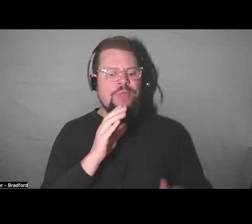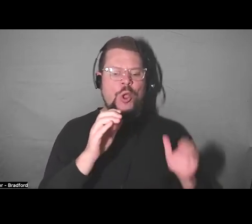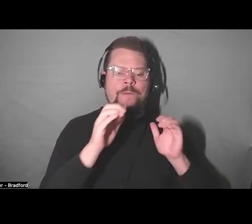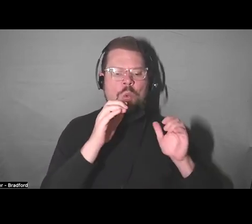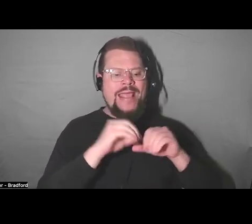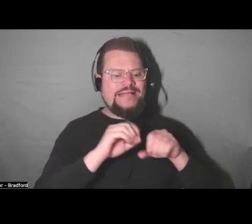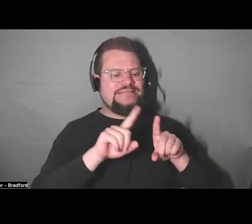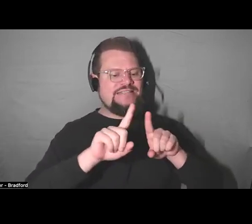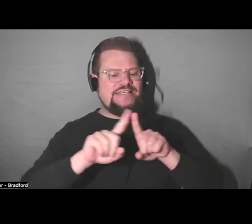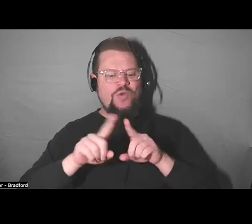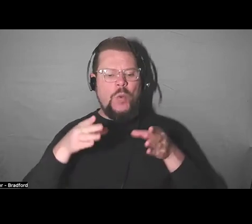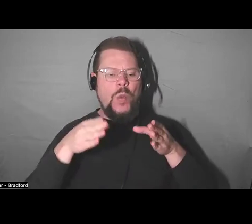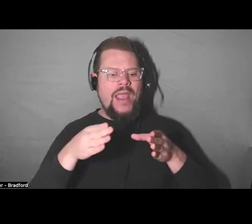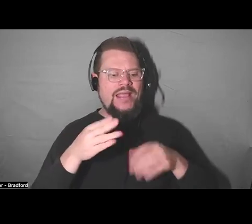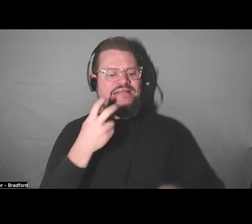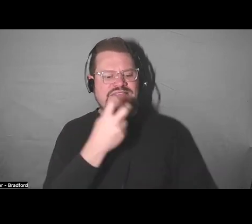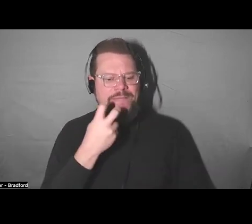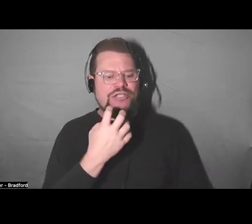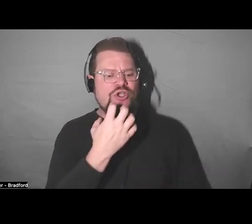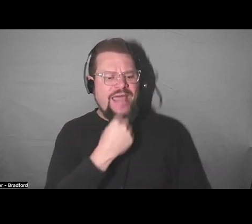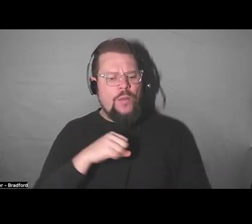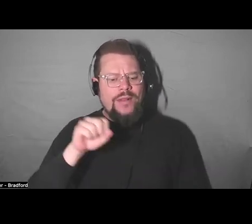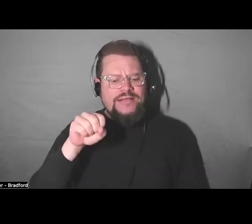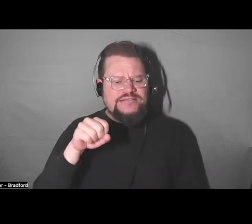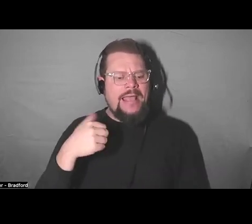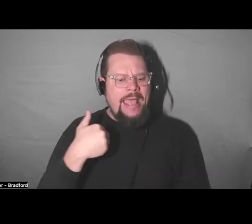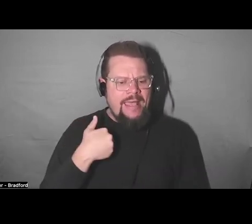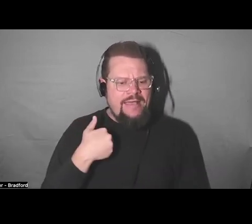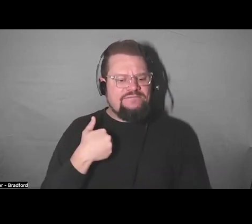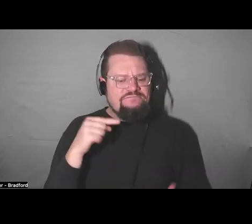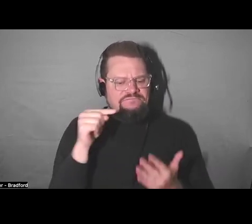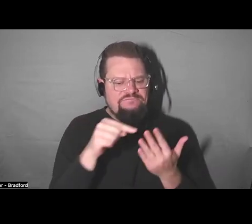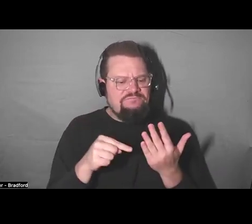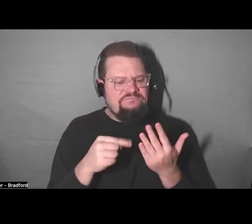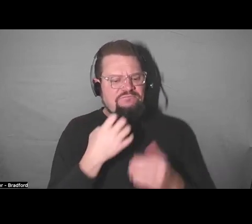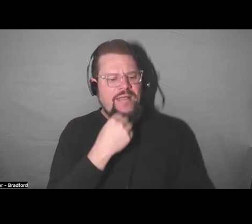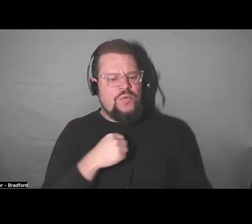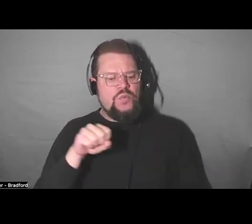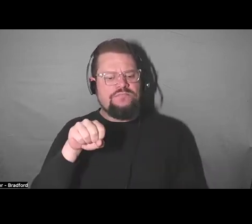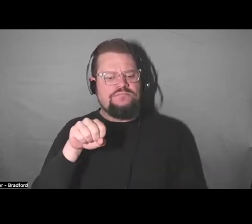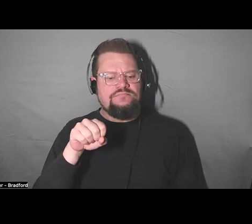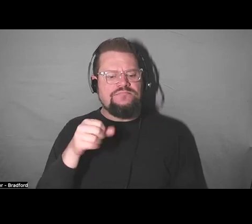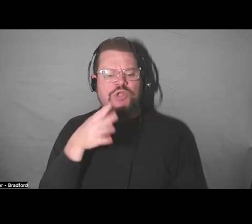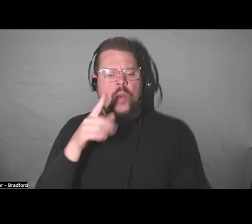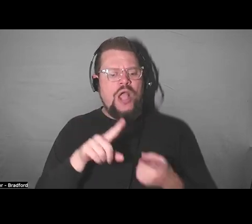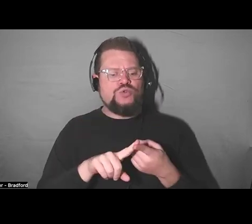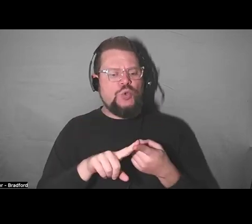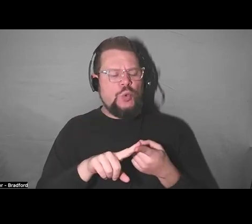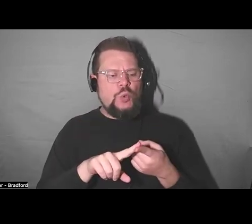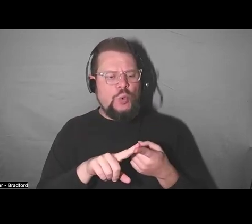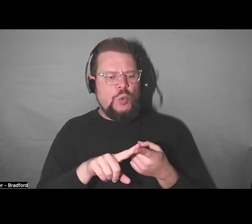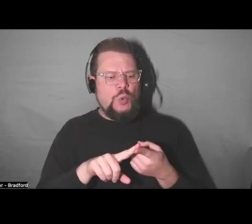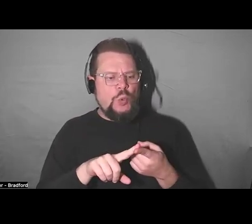different ways, and speech is valuable for many, many reasons. And, we never want to discourage any mode of communication